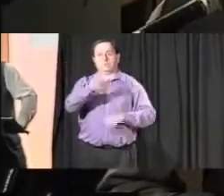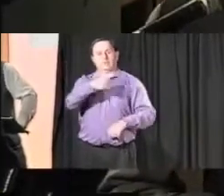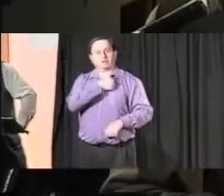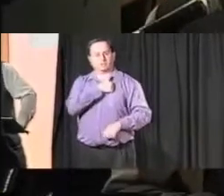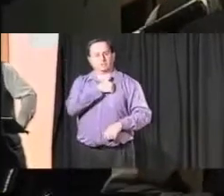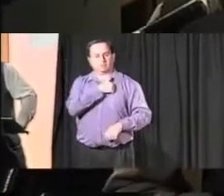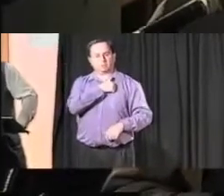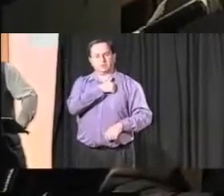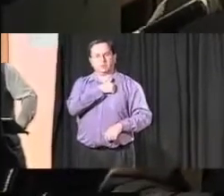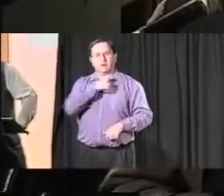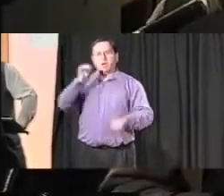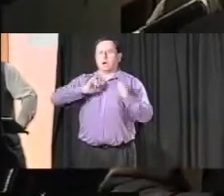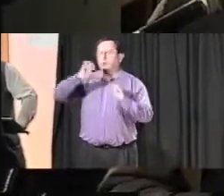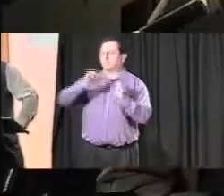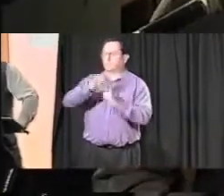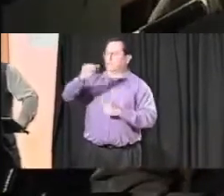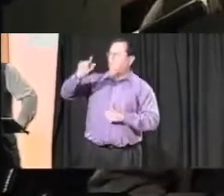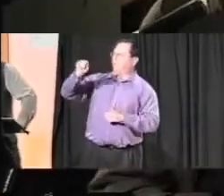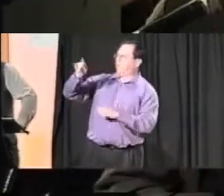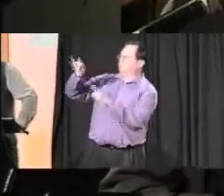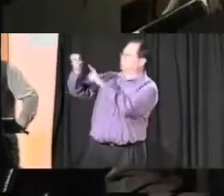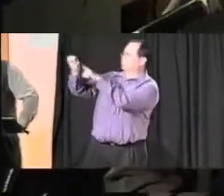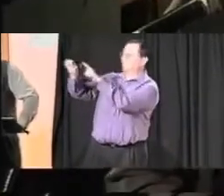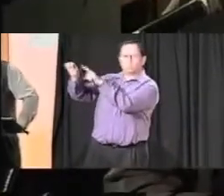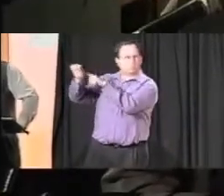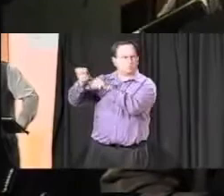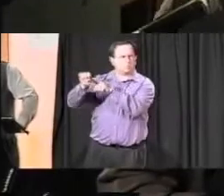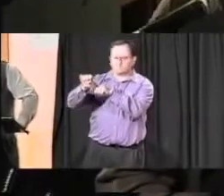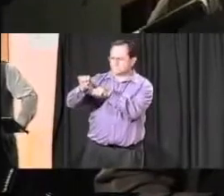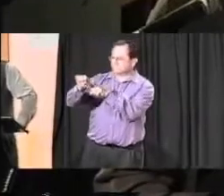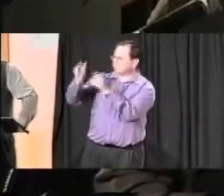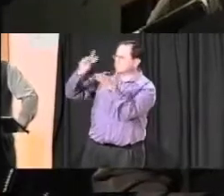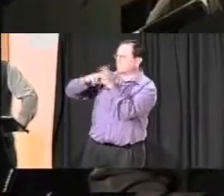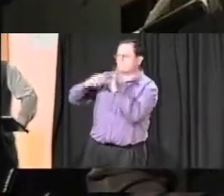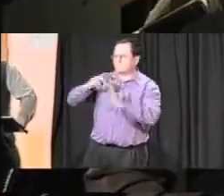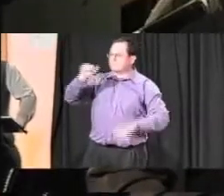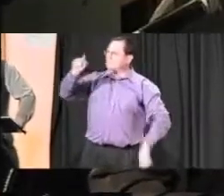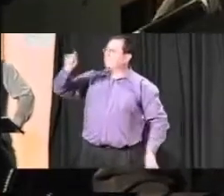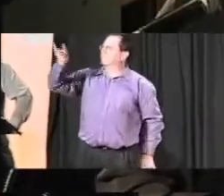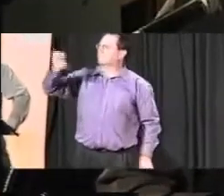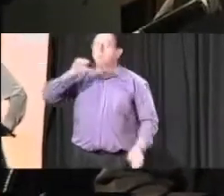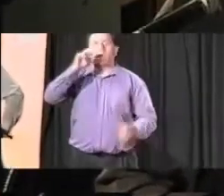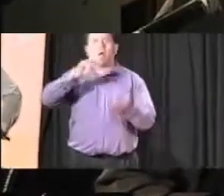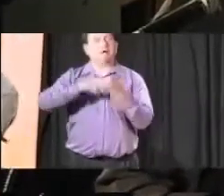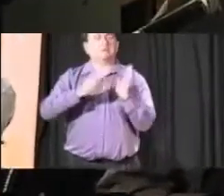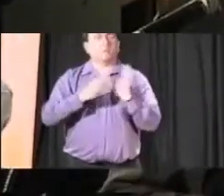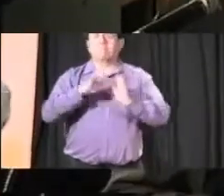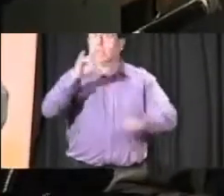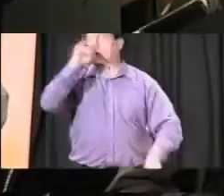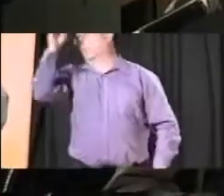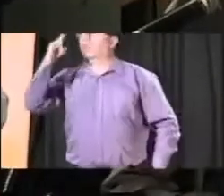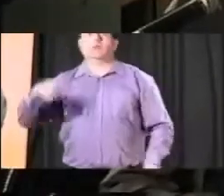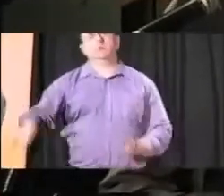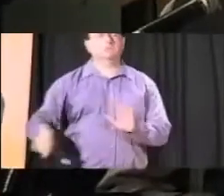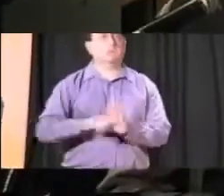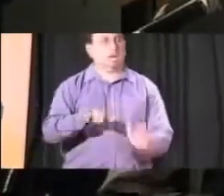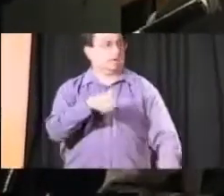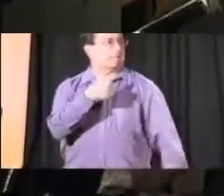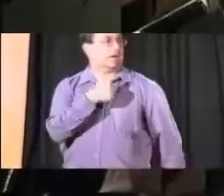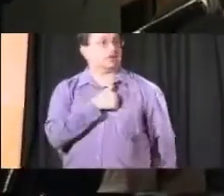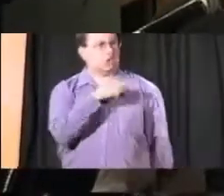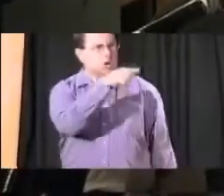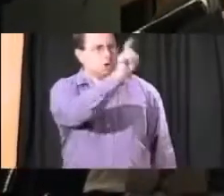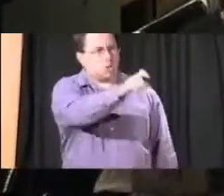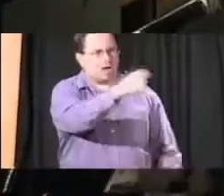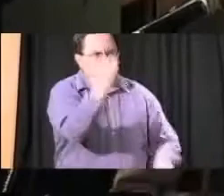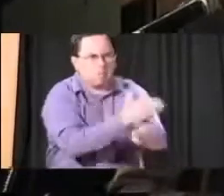with Attitude. Reflect on that latter component for a moment. I don't mean the typical somewhat negative connotation of attitude, as in you'd better